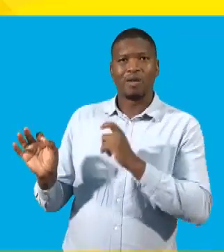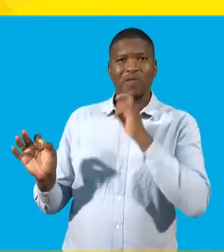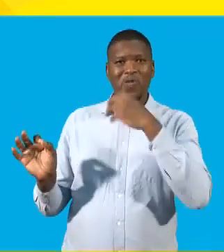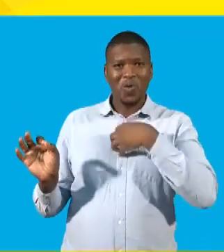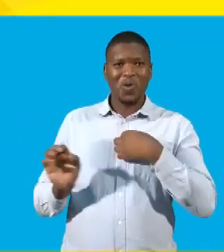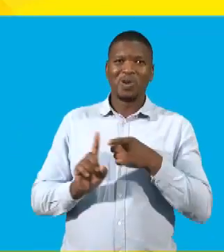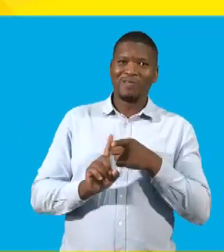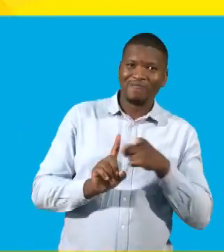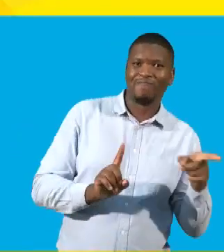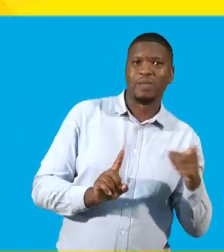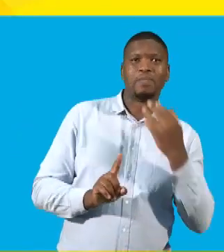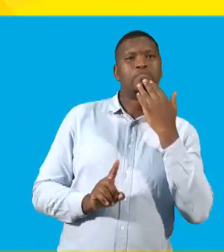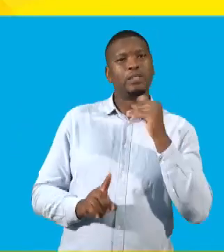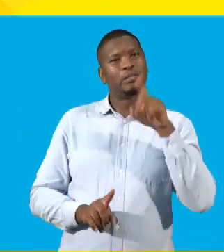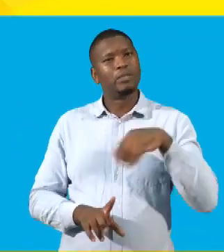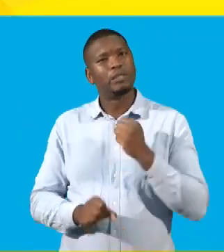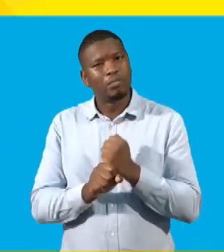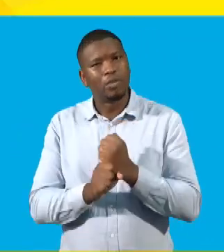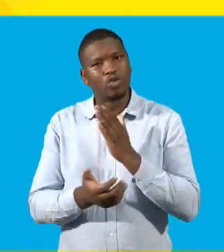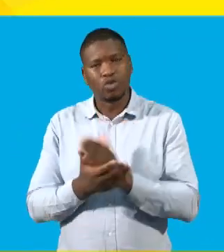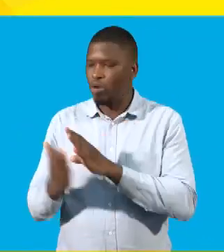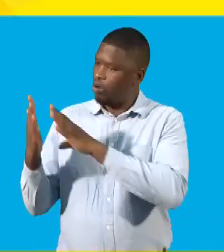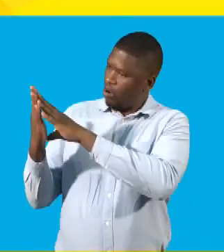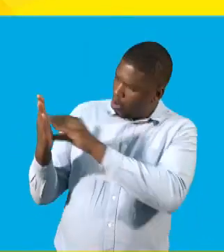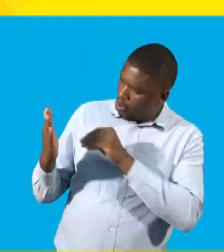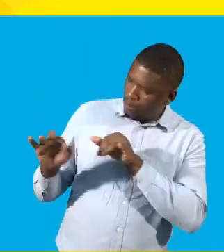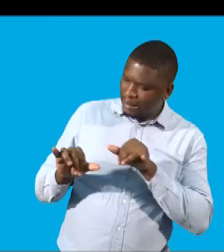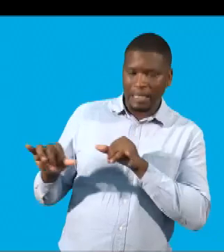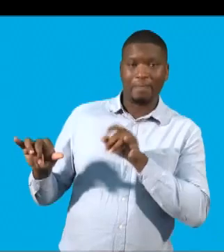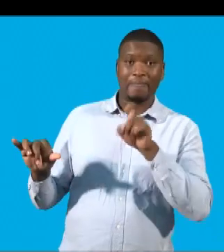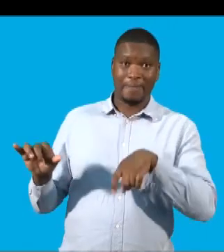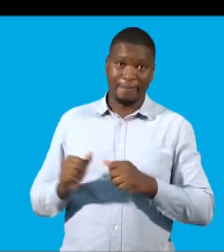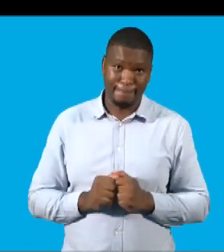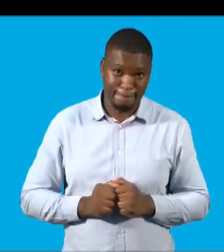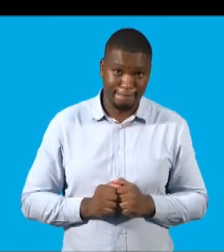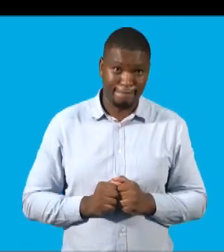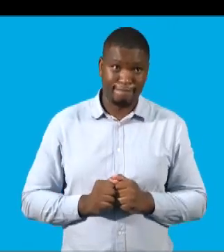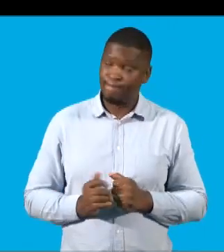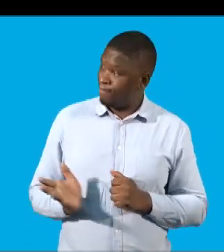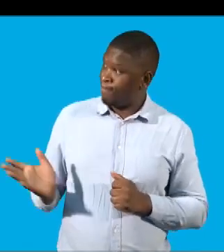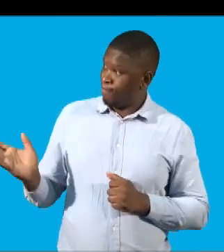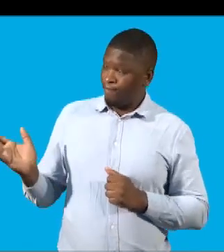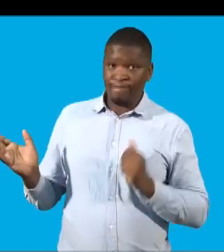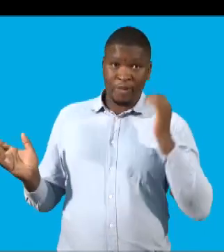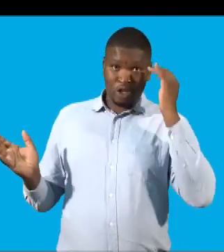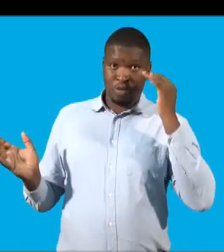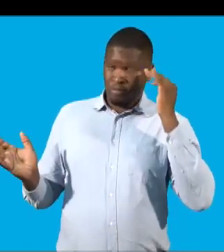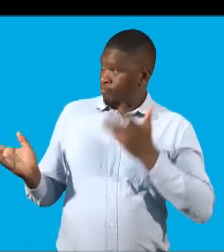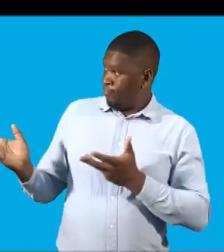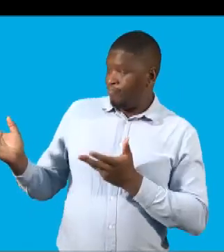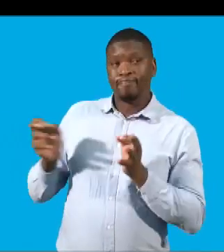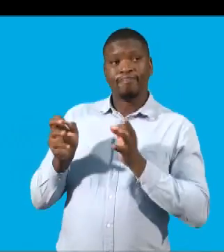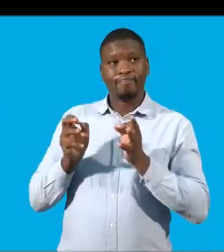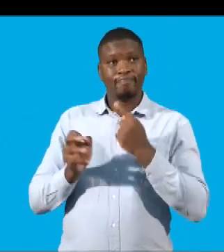exactly as they appear on the formula sheet. Now, looking at the key theory aspects